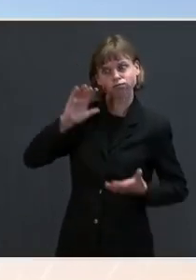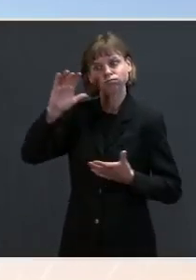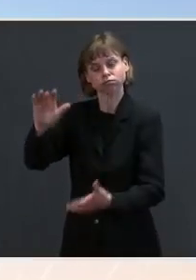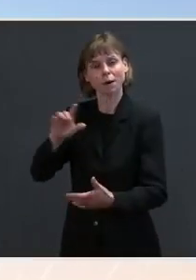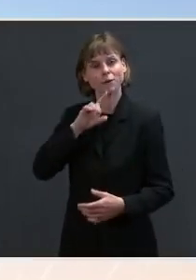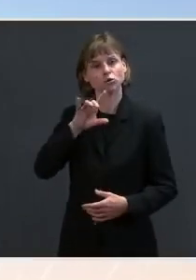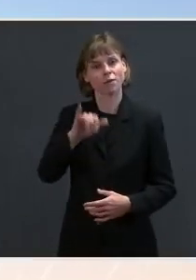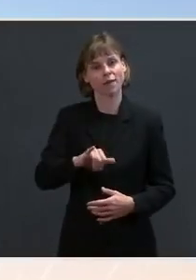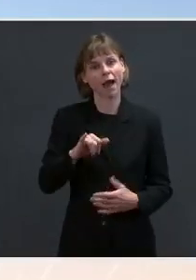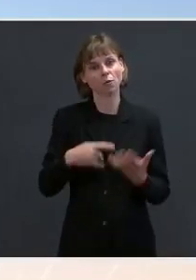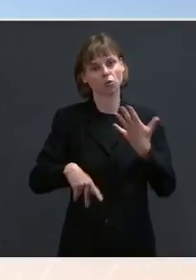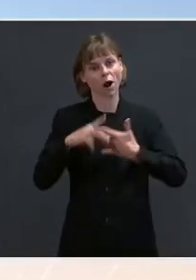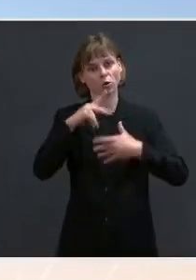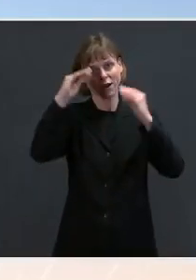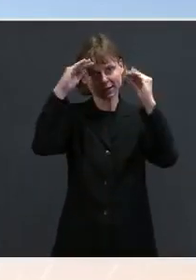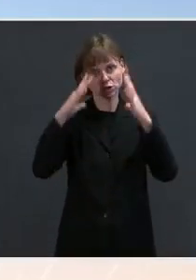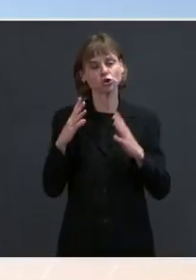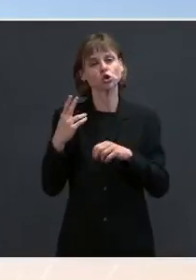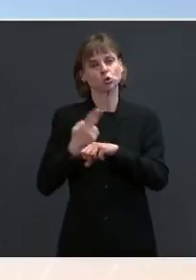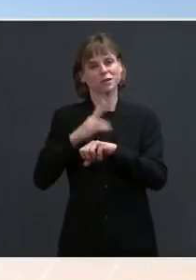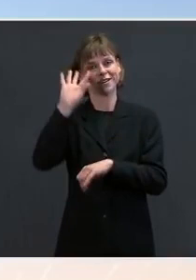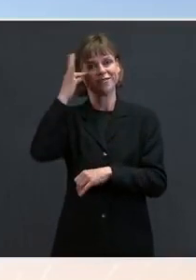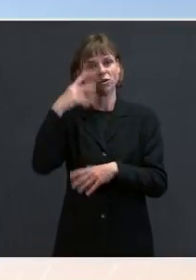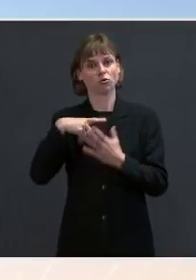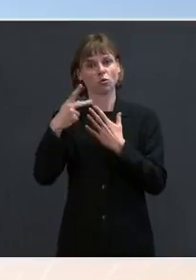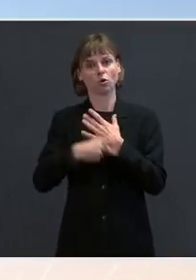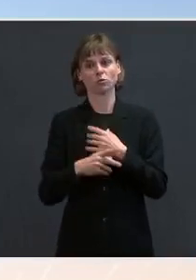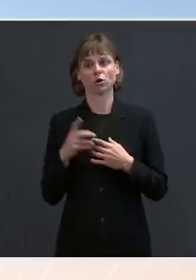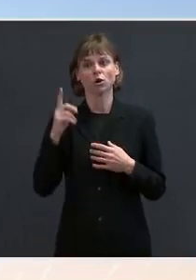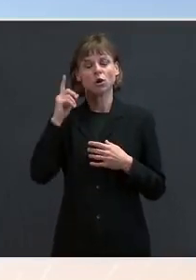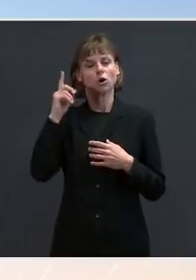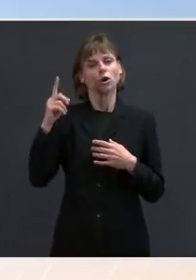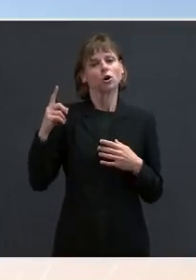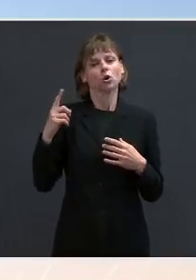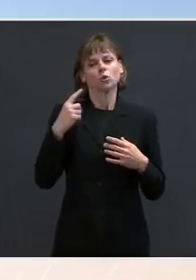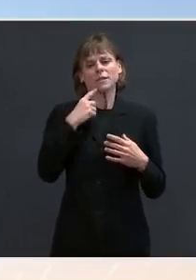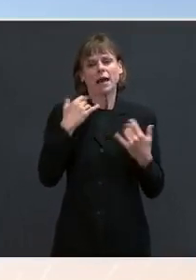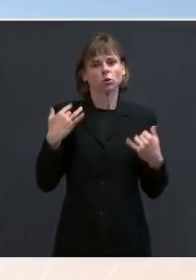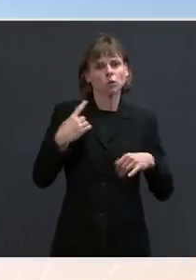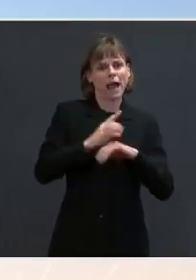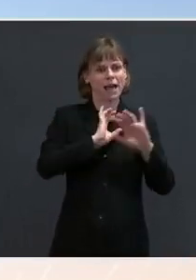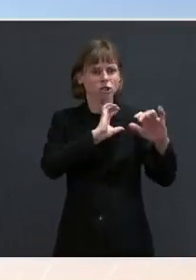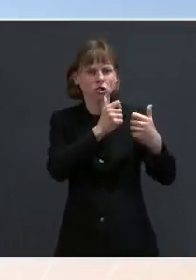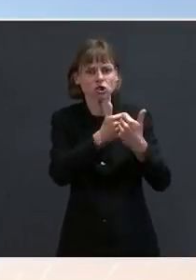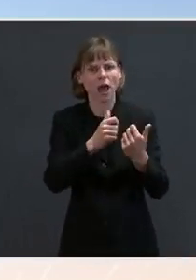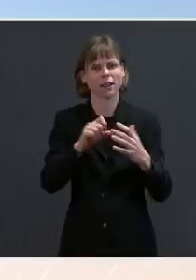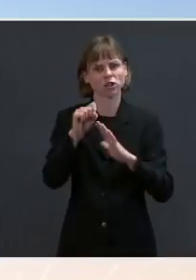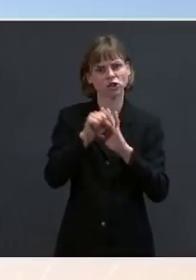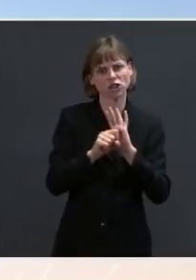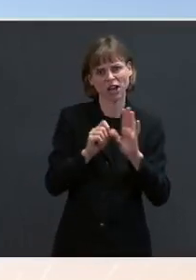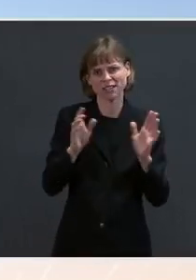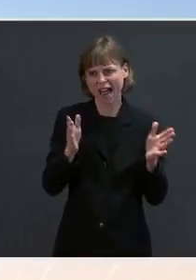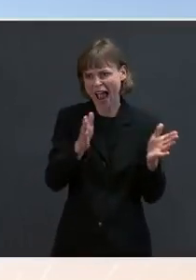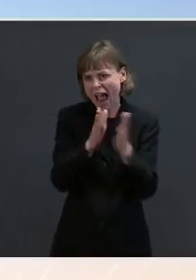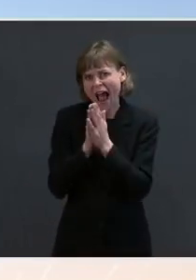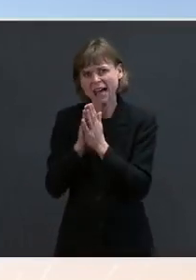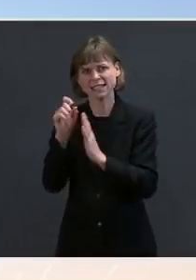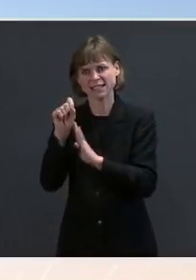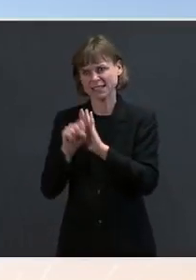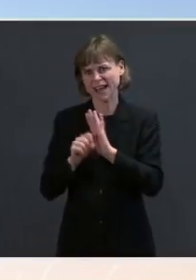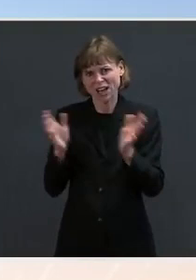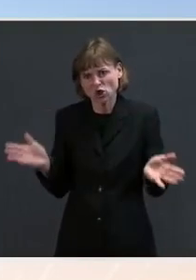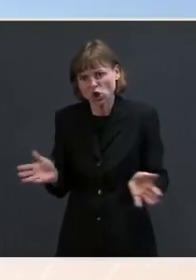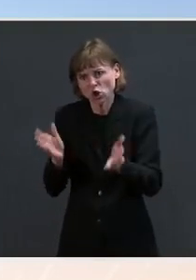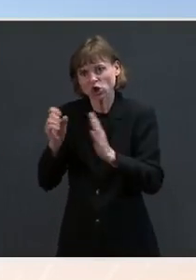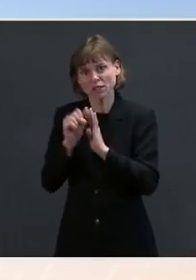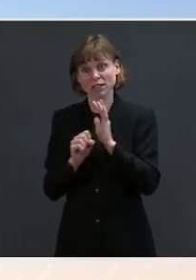prioritized. Today you've said that he is challenging states, he's asking states, he's urging states, but yesterday the president said he